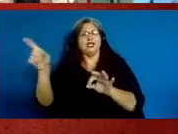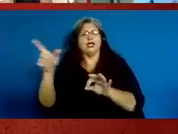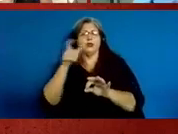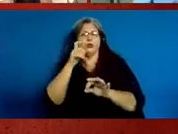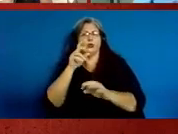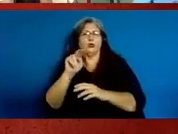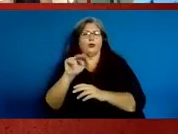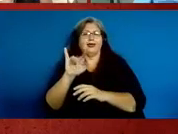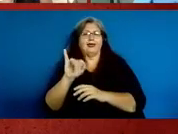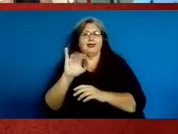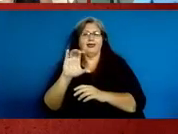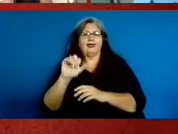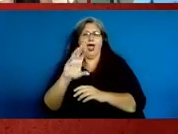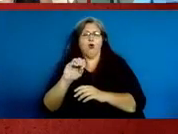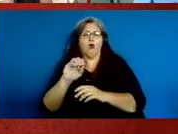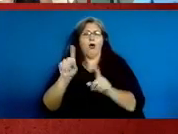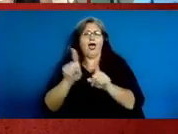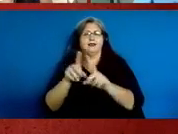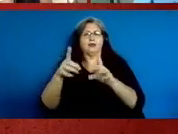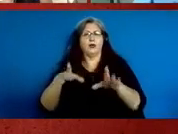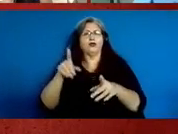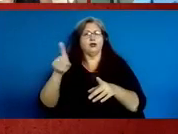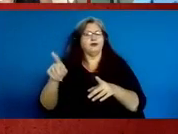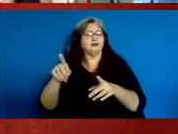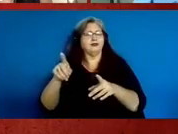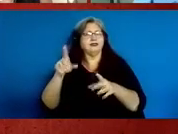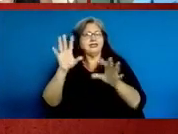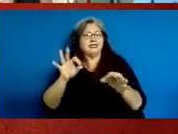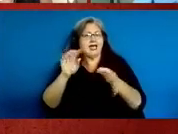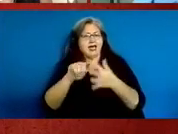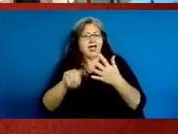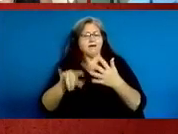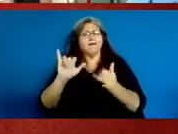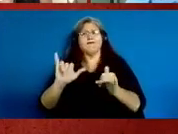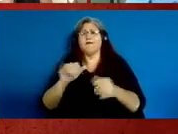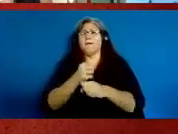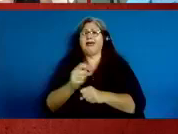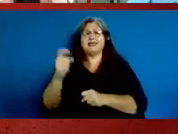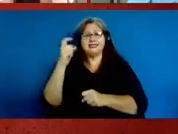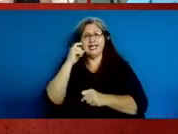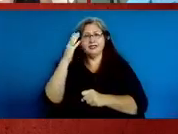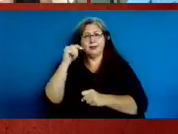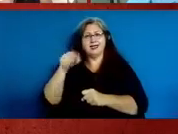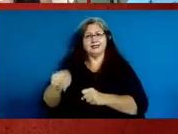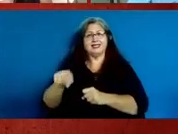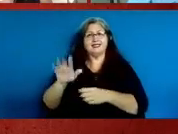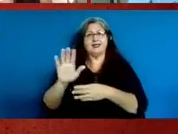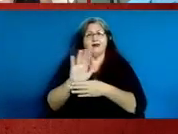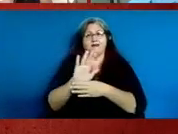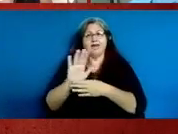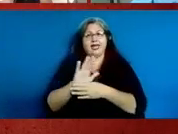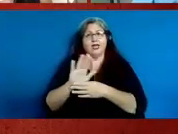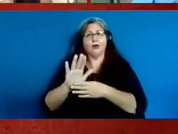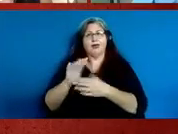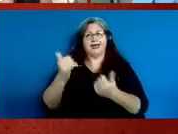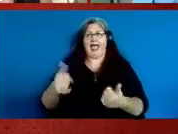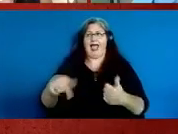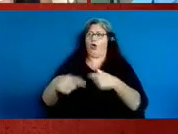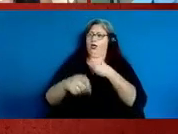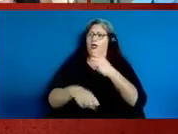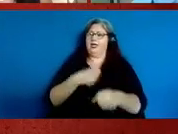that totally makes sense, given that this film is it's being released in 2020,